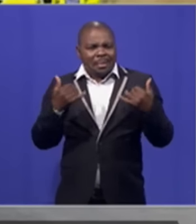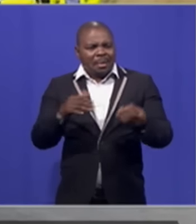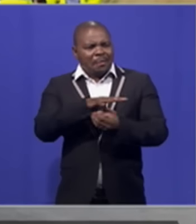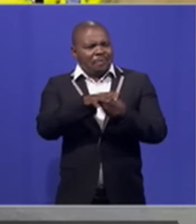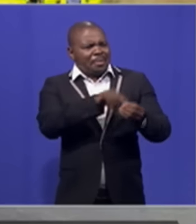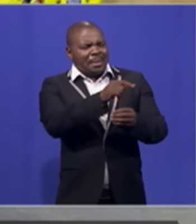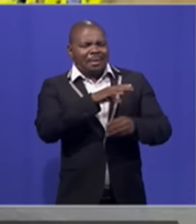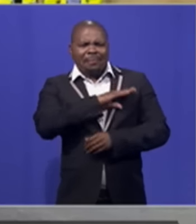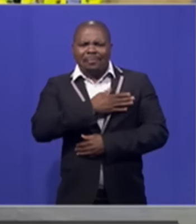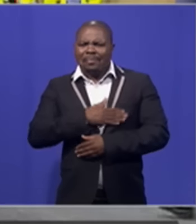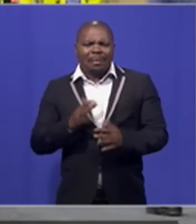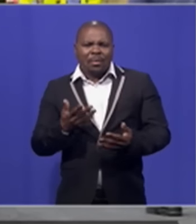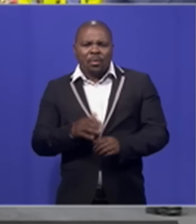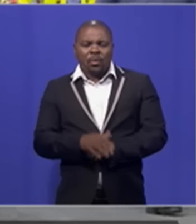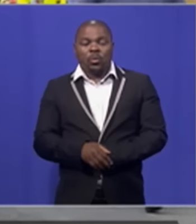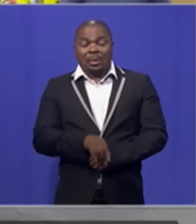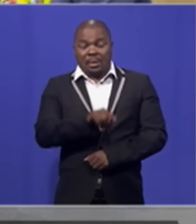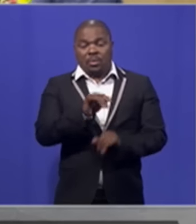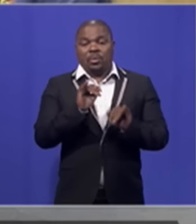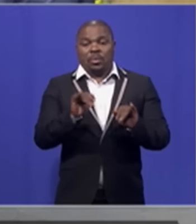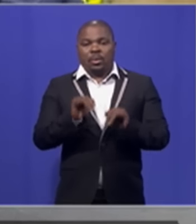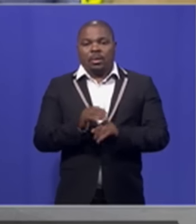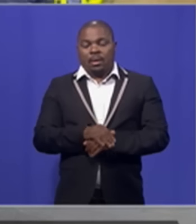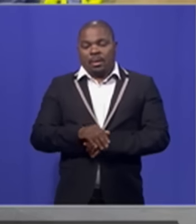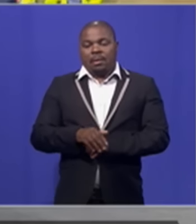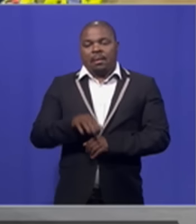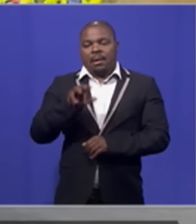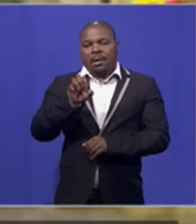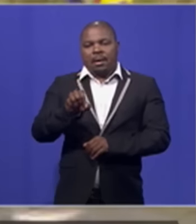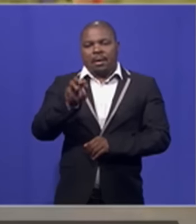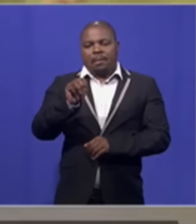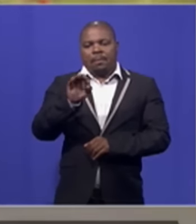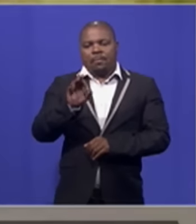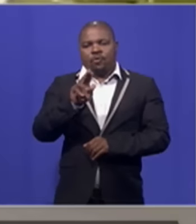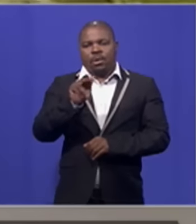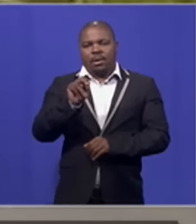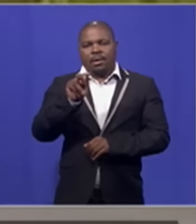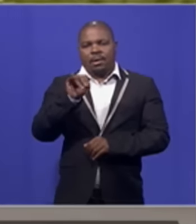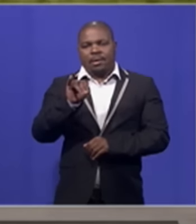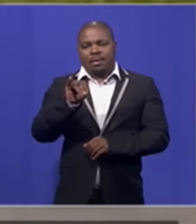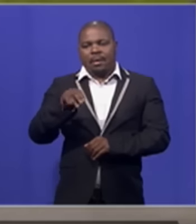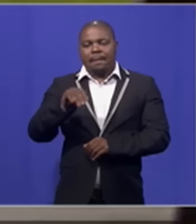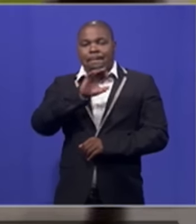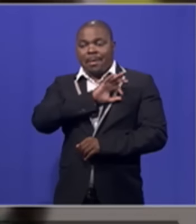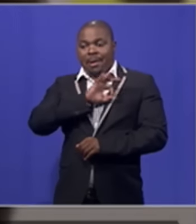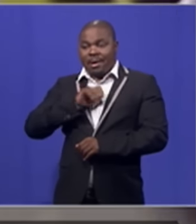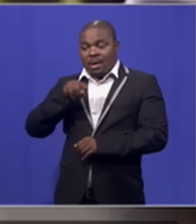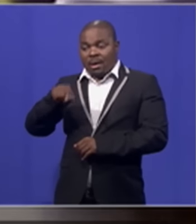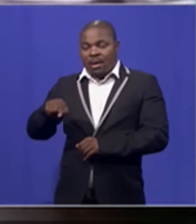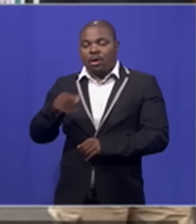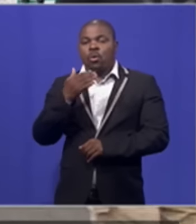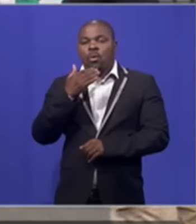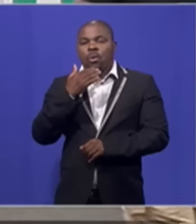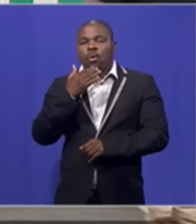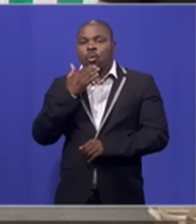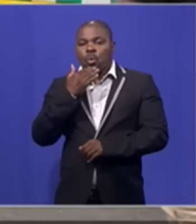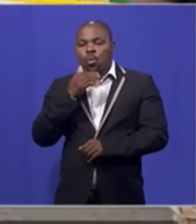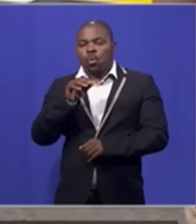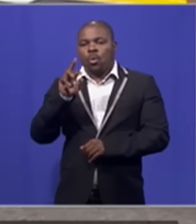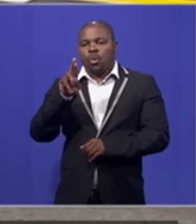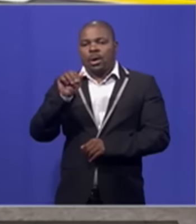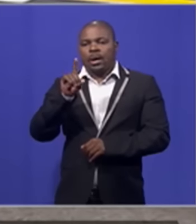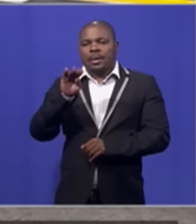jwang e ba amme haholo meyara wa kamane ka Emfuleni e leng Tate Sipho Kgatebe o la hlakgalema haholo bakeng la batho